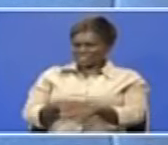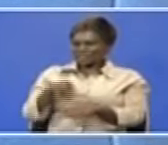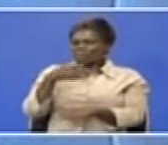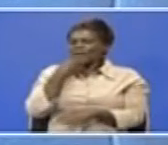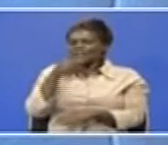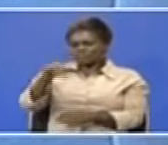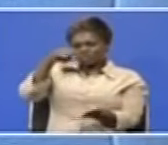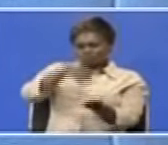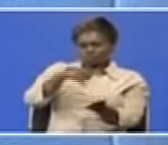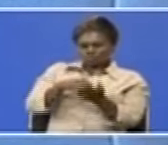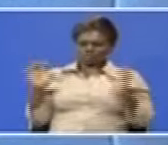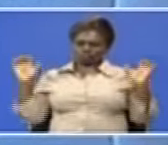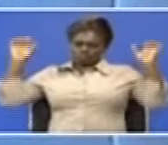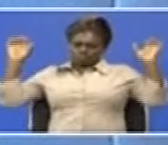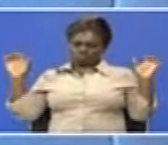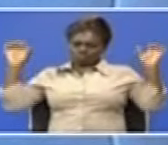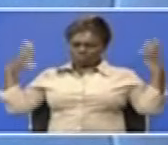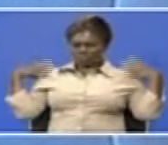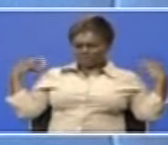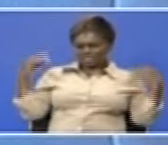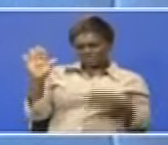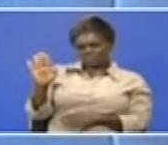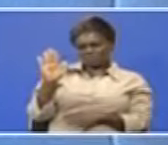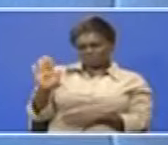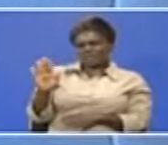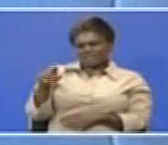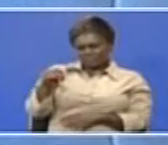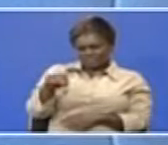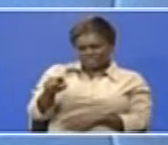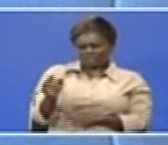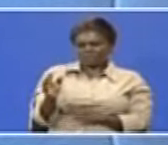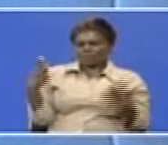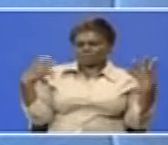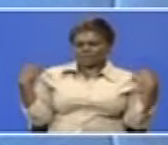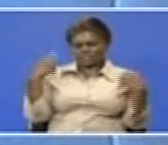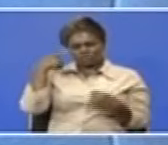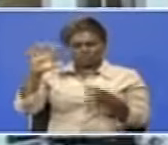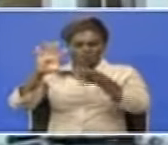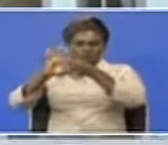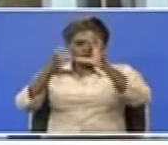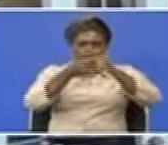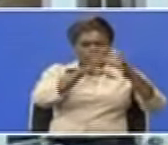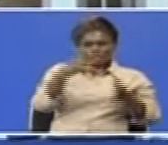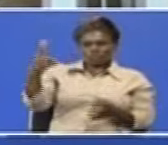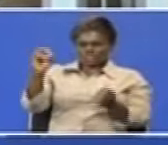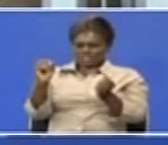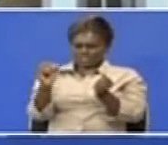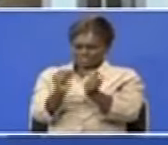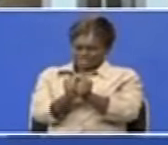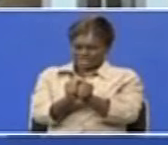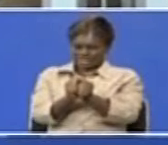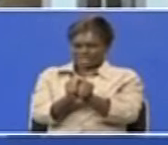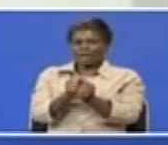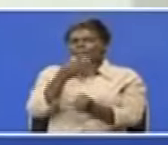has incorporated the gym work into his training program as the road to Rio intensifies. 2010 Commonwealth champion